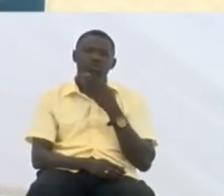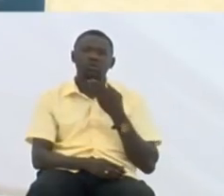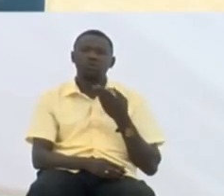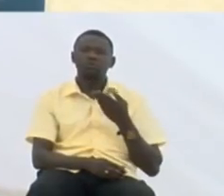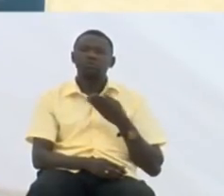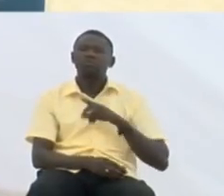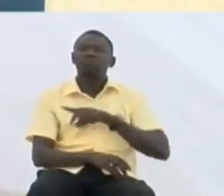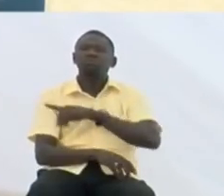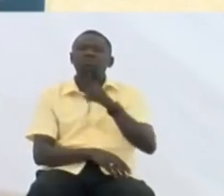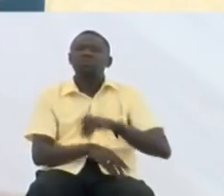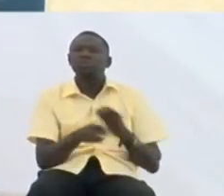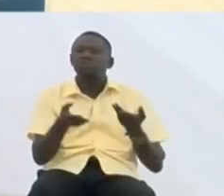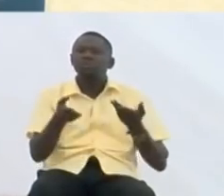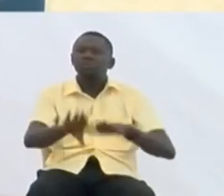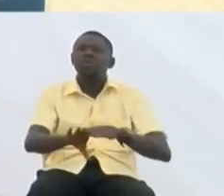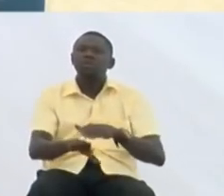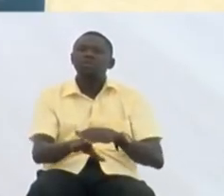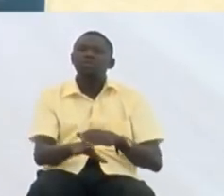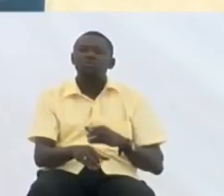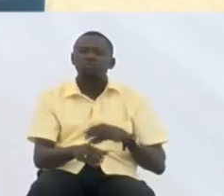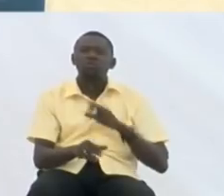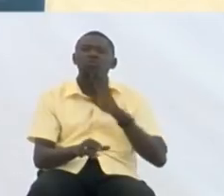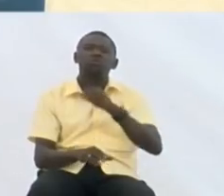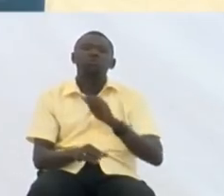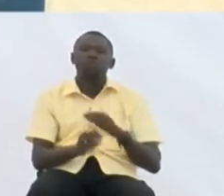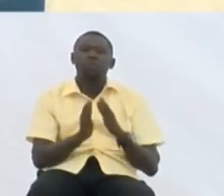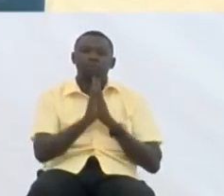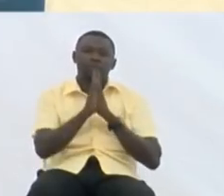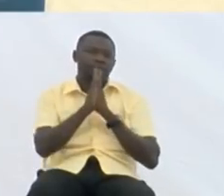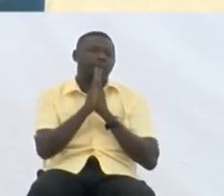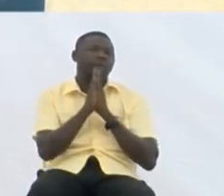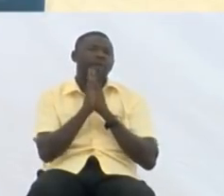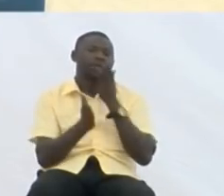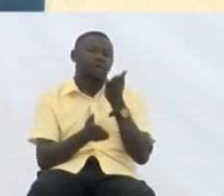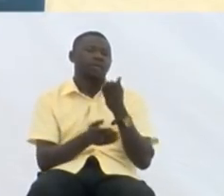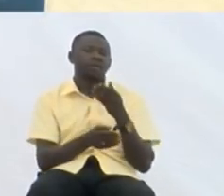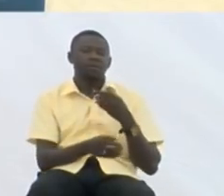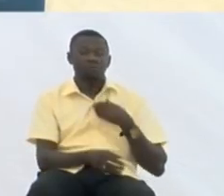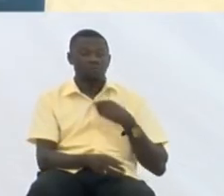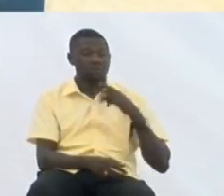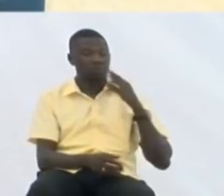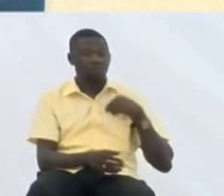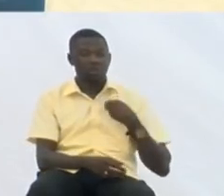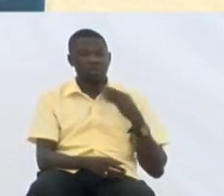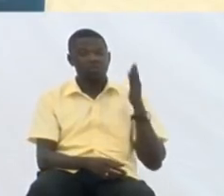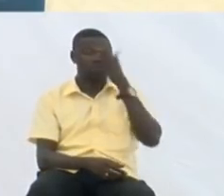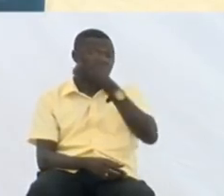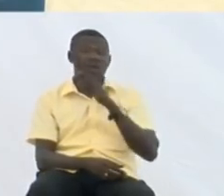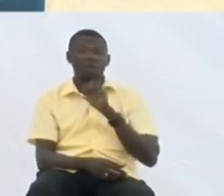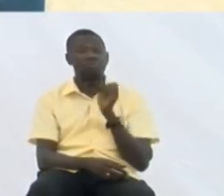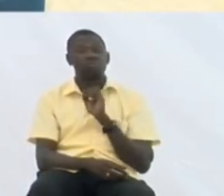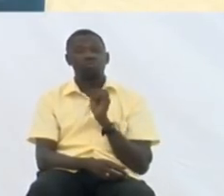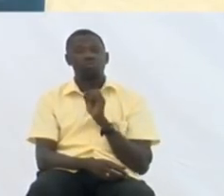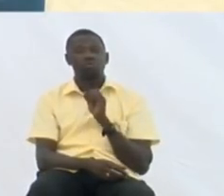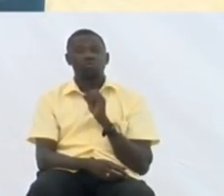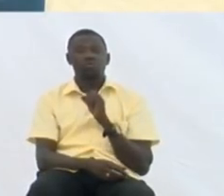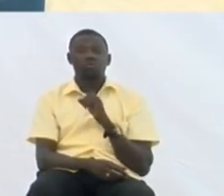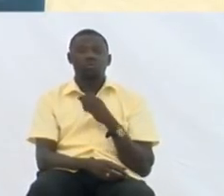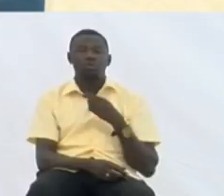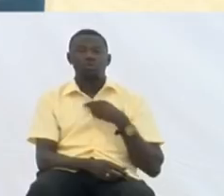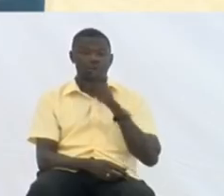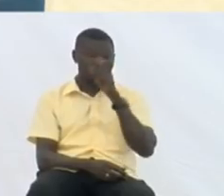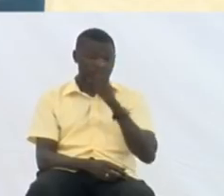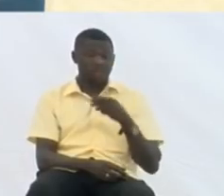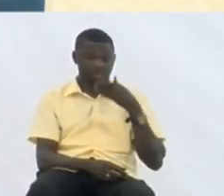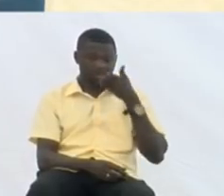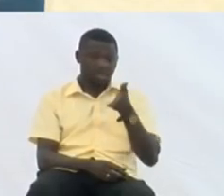to perform some prayers. But in Temantaje. But I did not go there. Mantaje. I did not go there. But most of the time. But